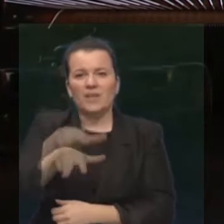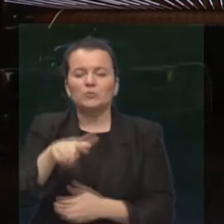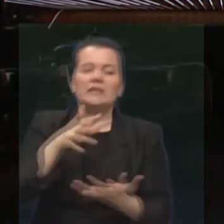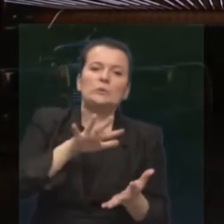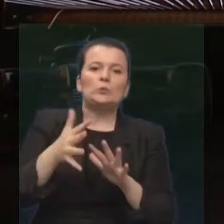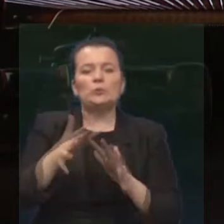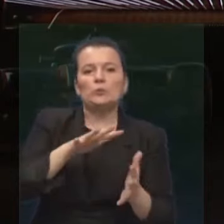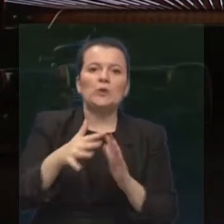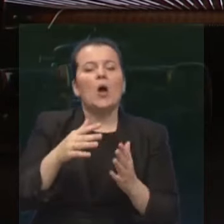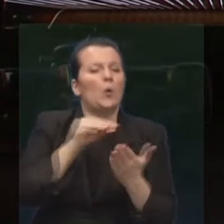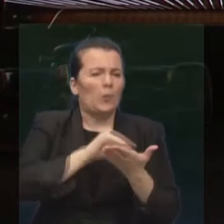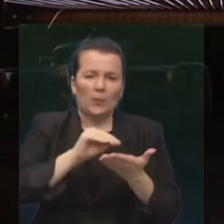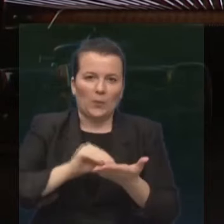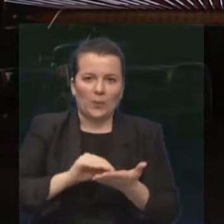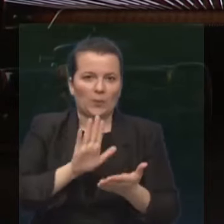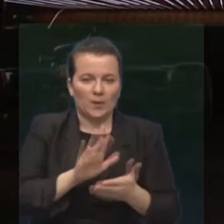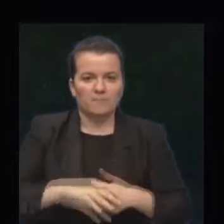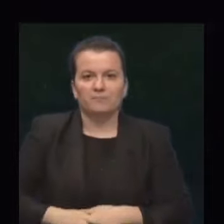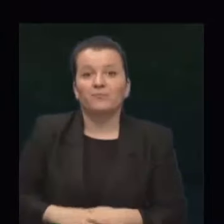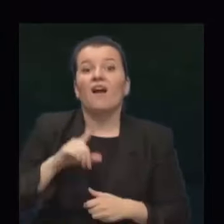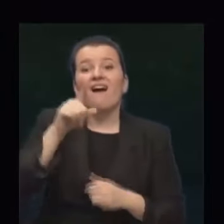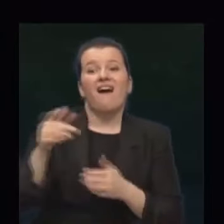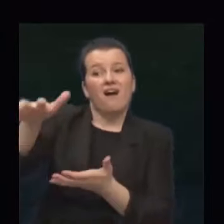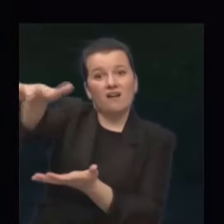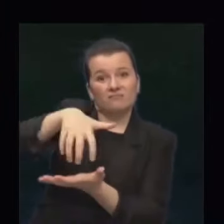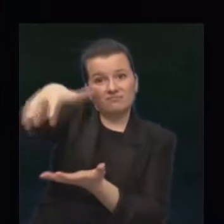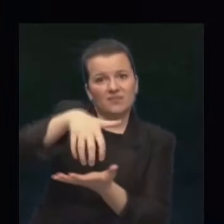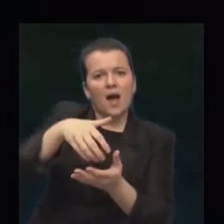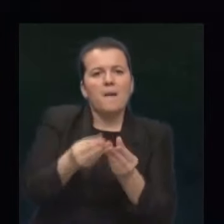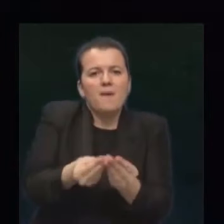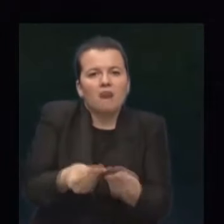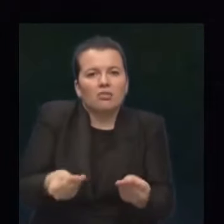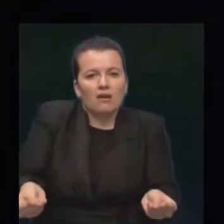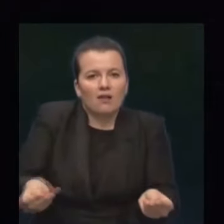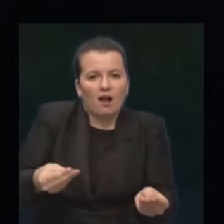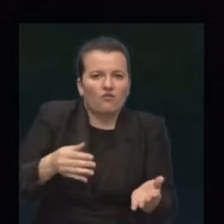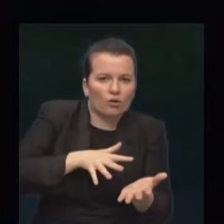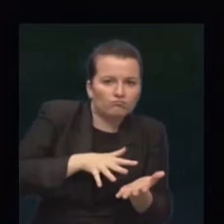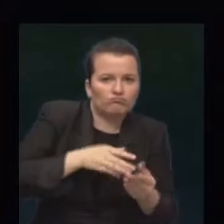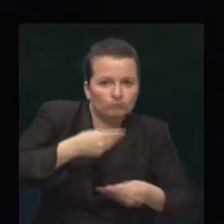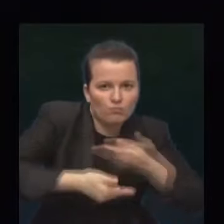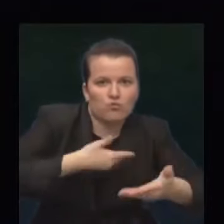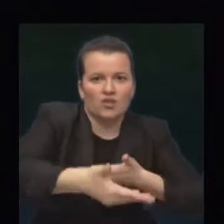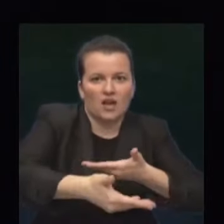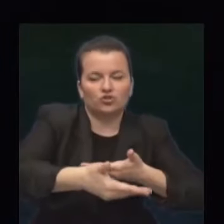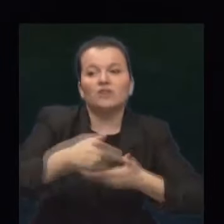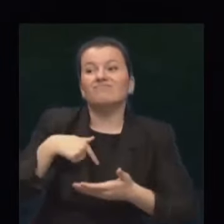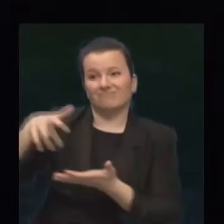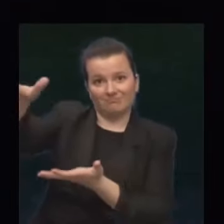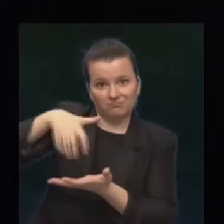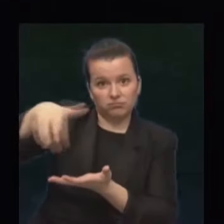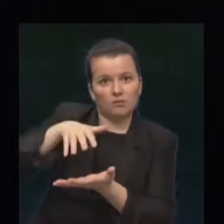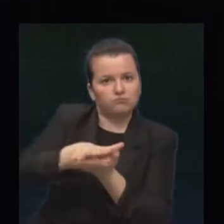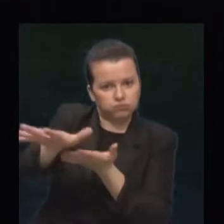increased prices in the cost of raw materials will make will weigh on production costs, on manufacturing costs in our